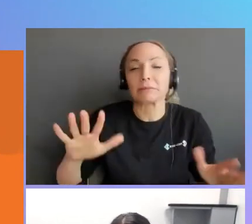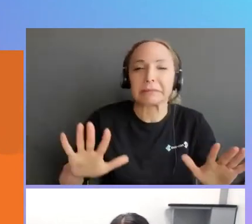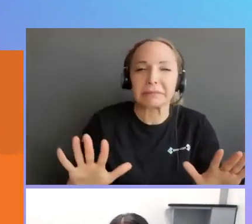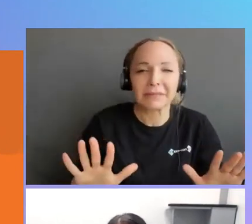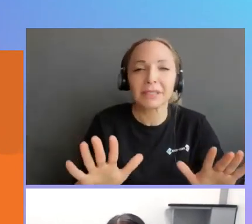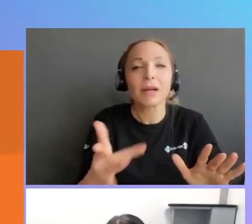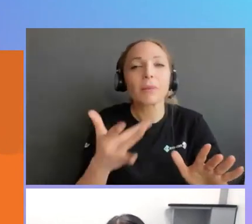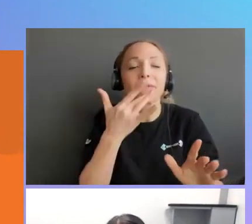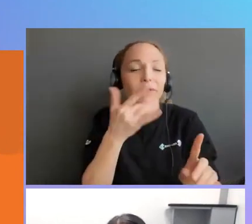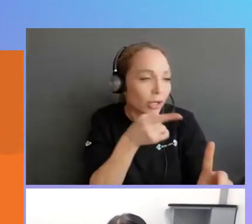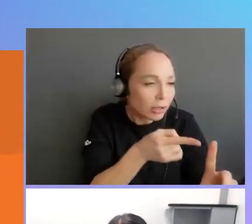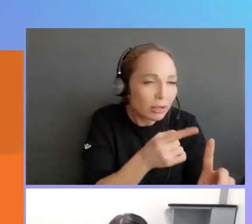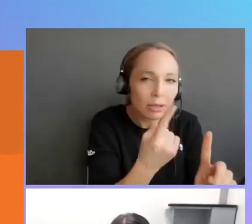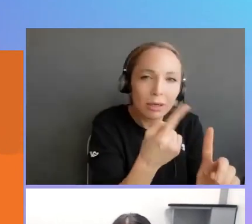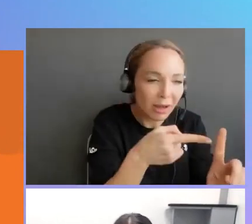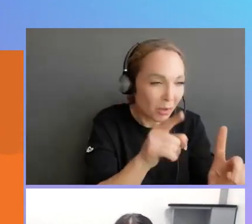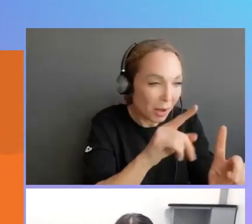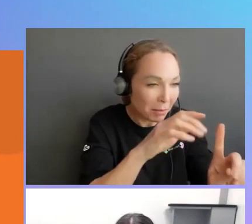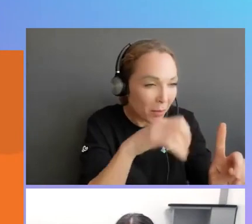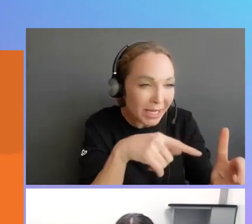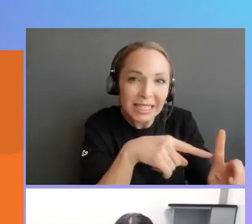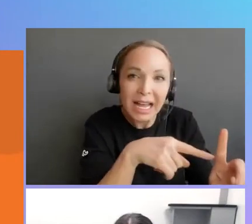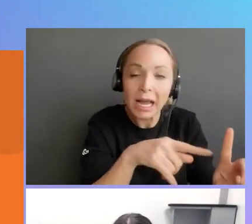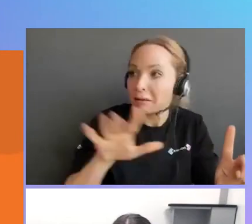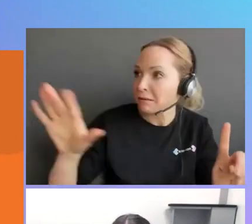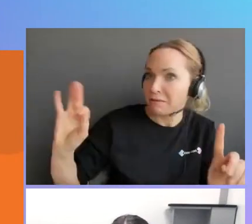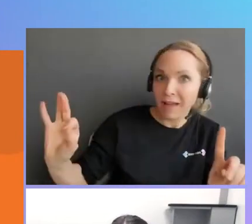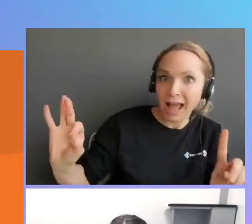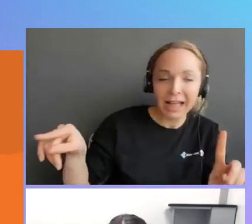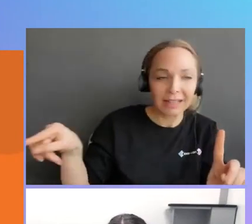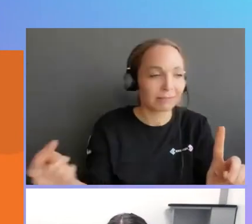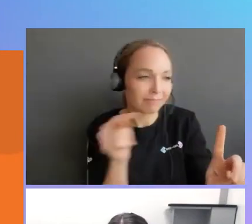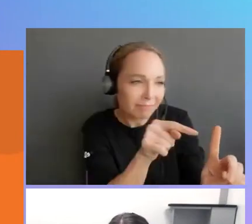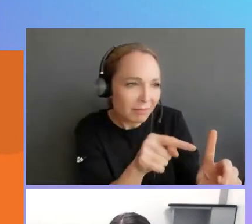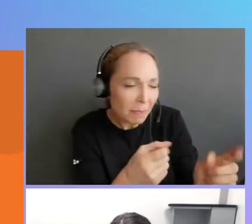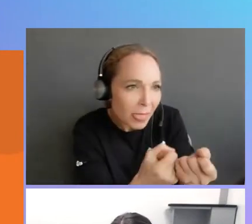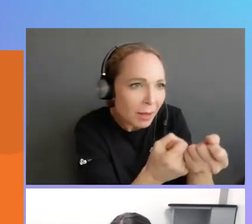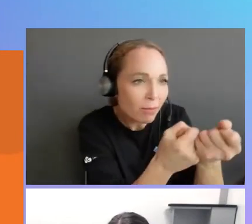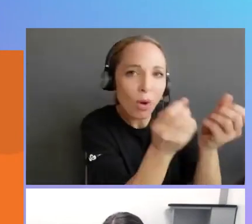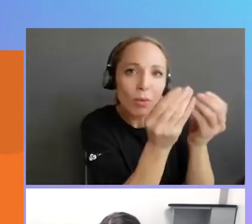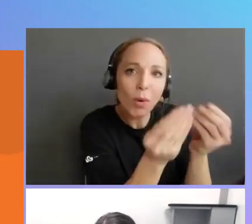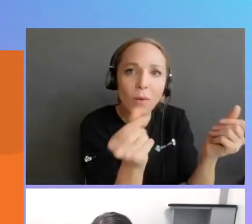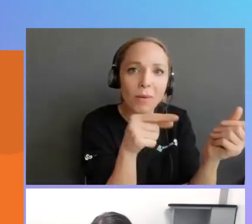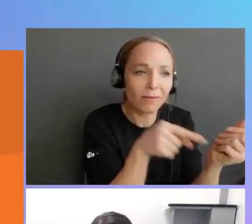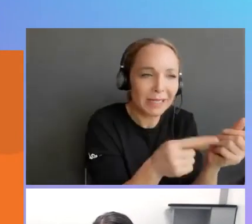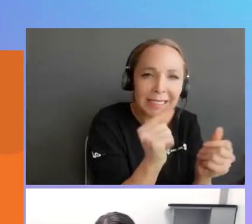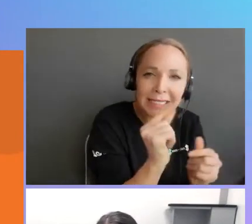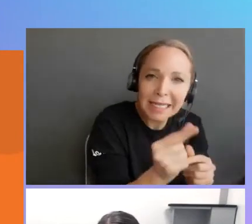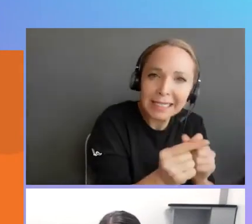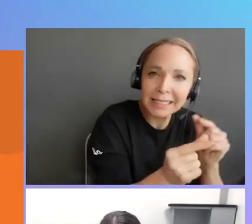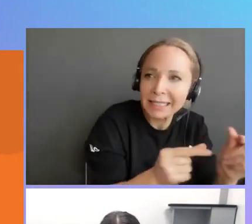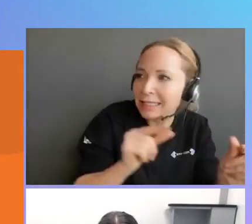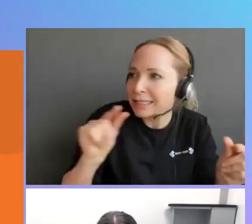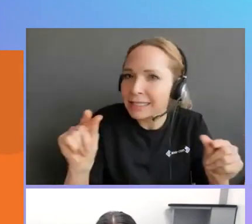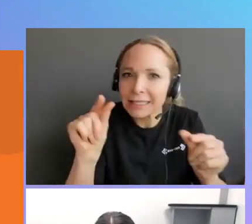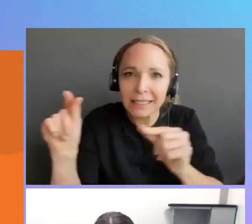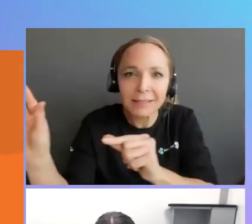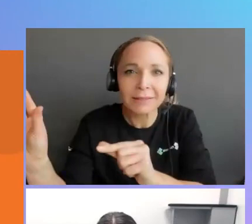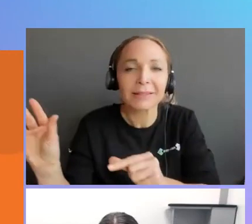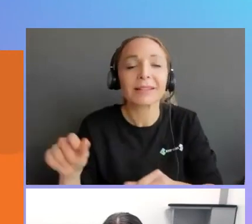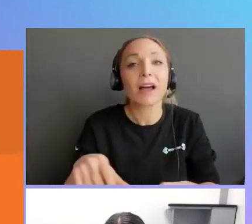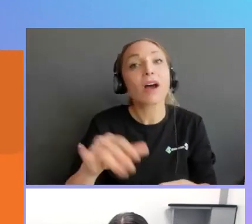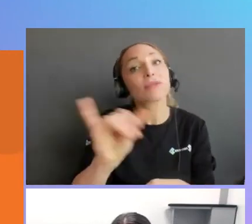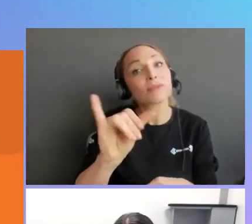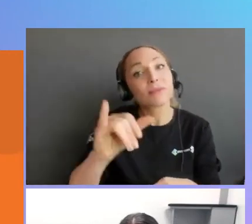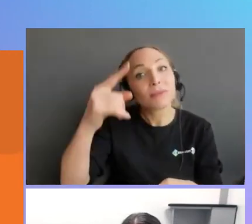where things are breaking down and to see where more support is needed. Finally, for the purposes of iteration demos or sprint